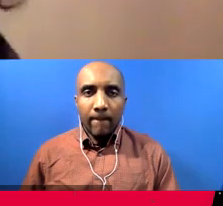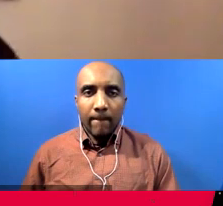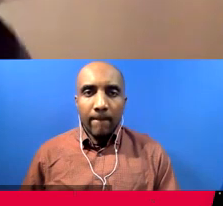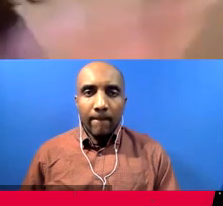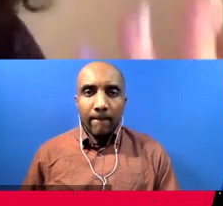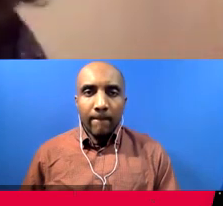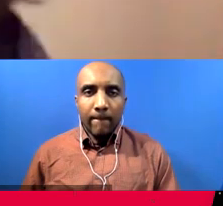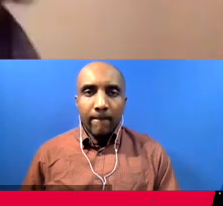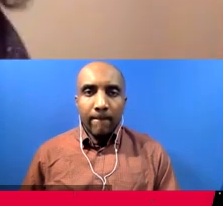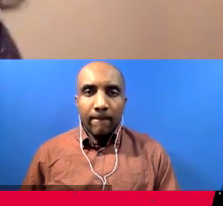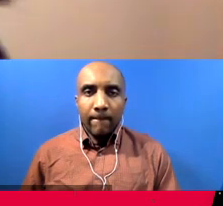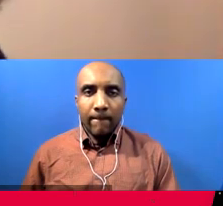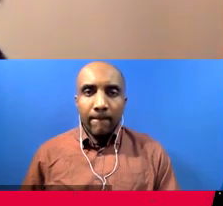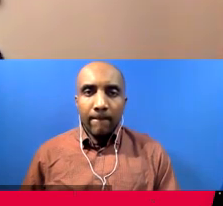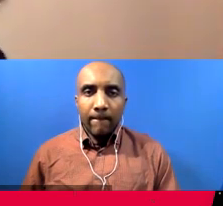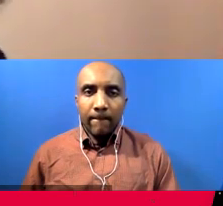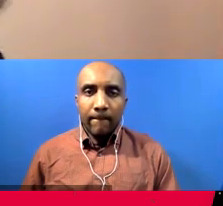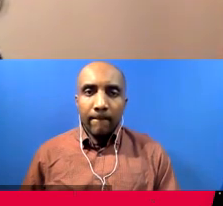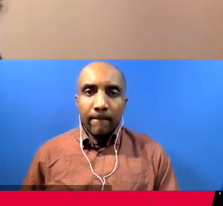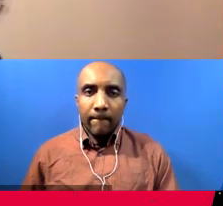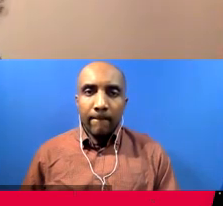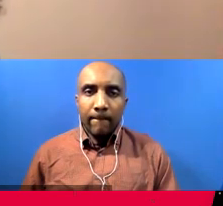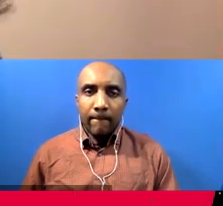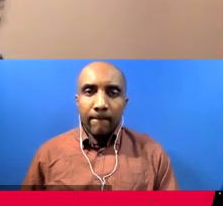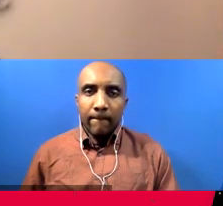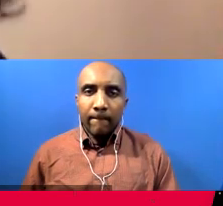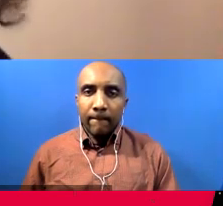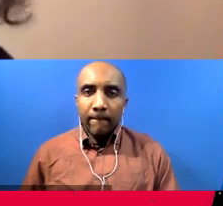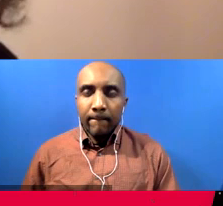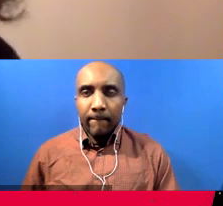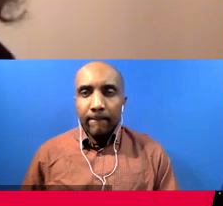Couldn't agree more, as always. Thank you. Mariam,